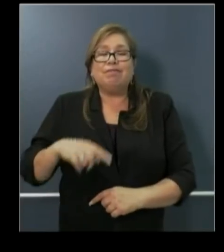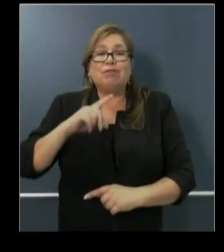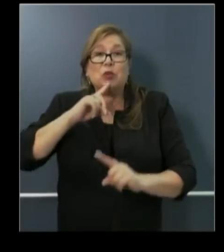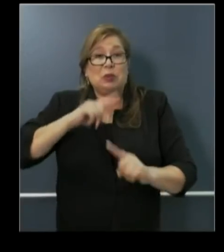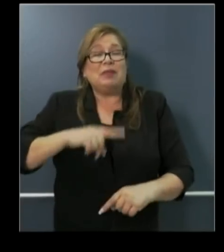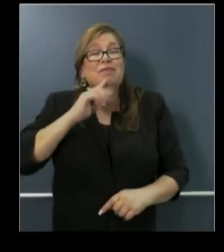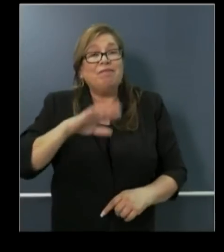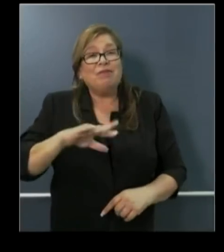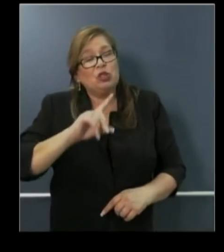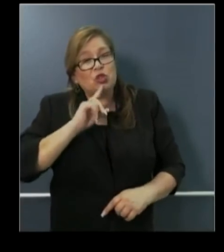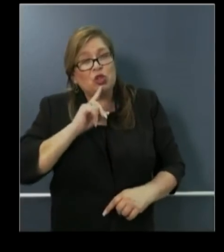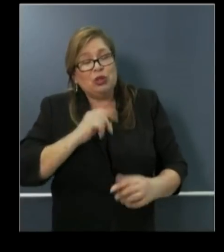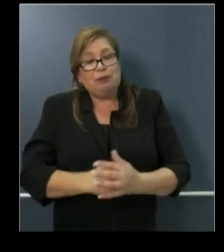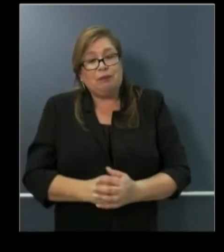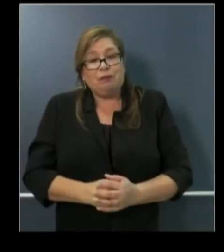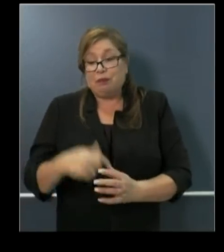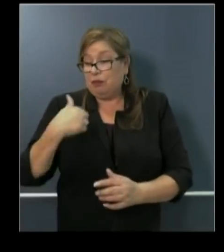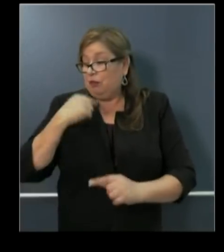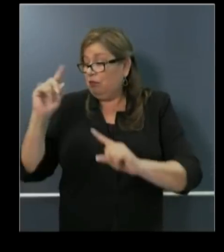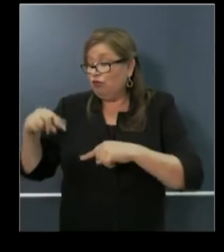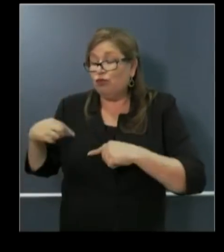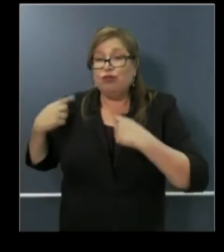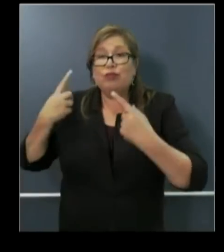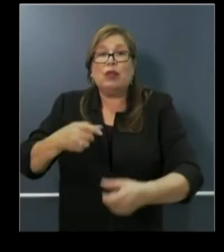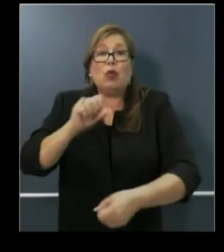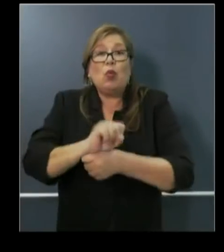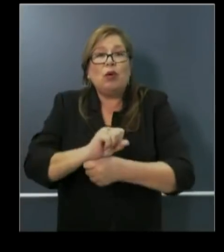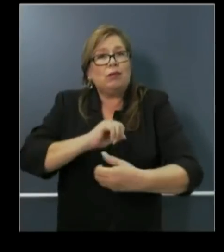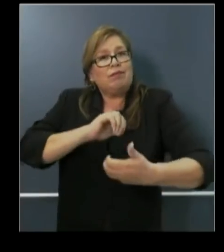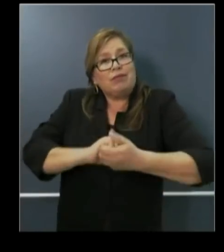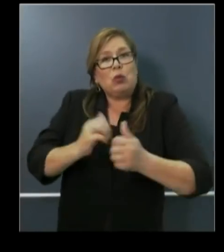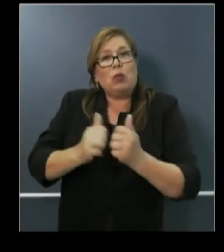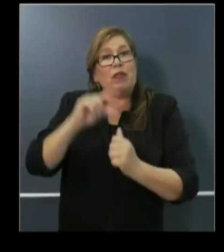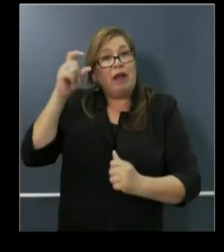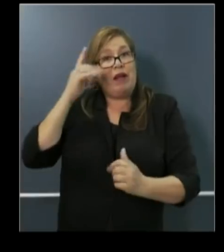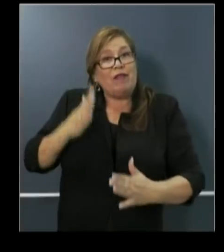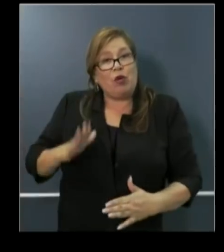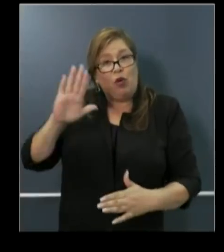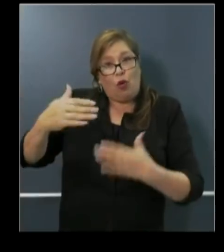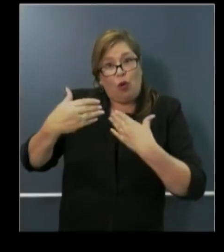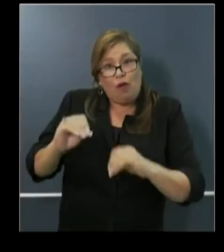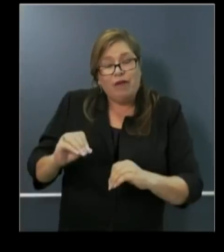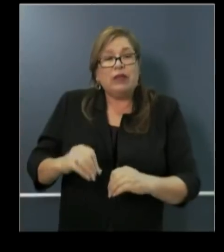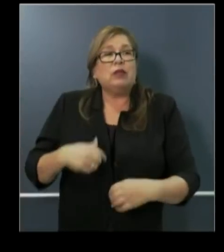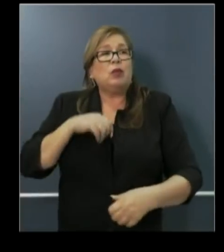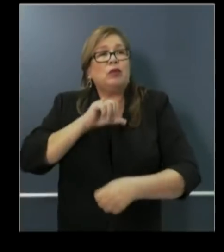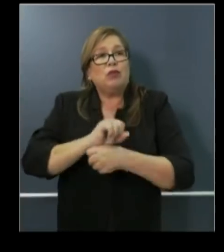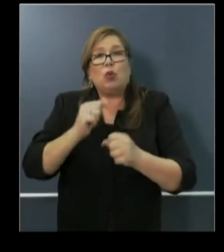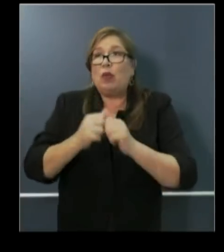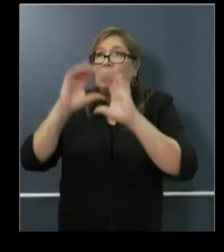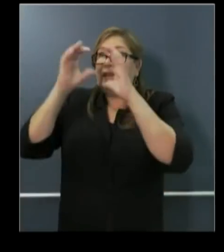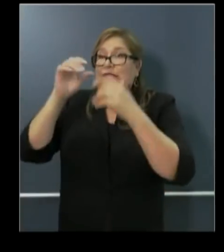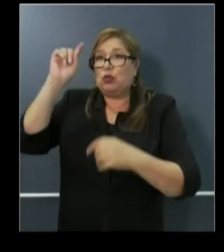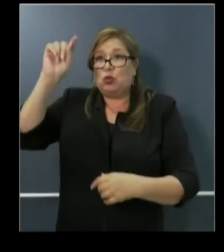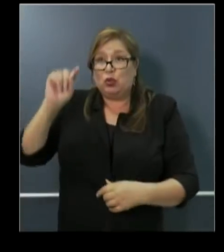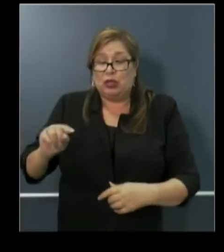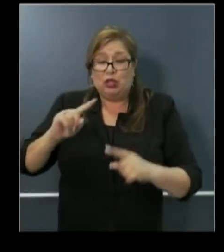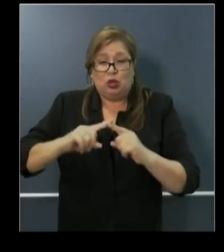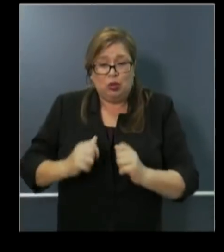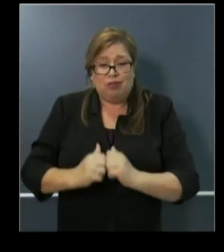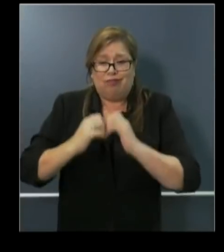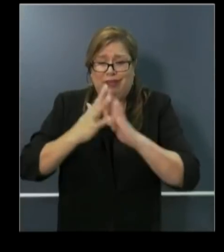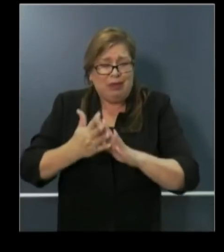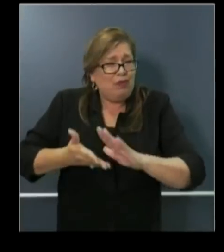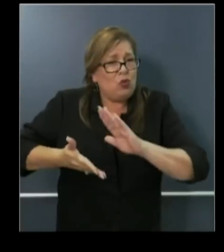collaboratively with the governor's office and the department to help districts launch distance learning. Just about every district now